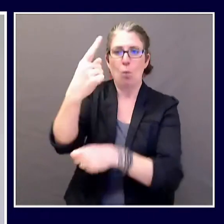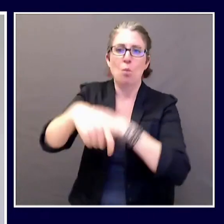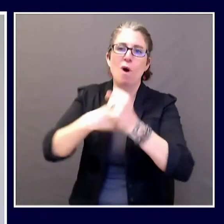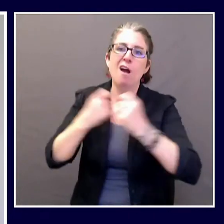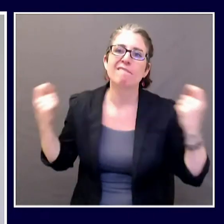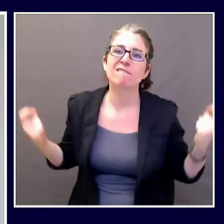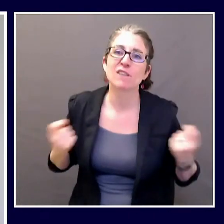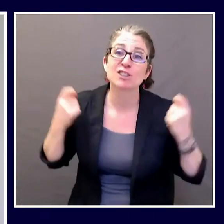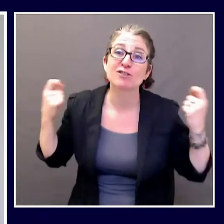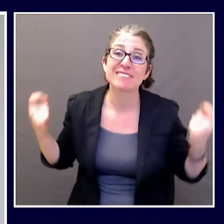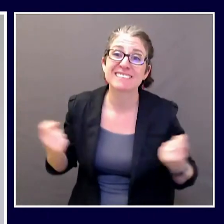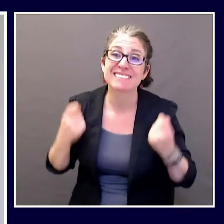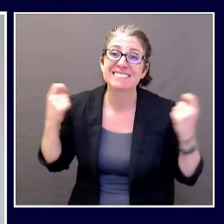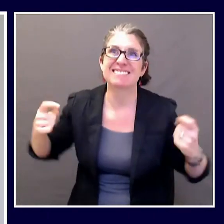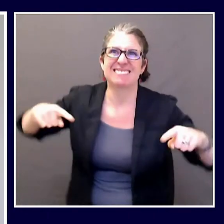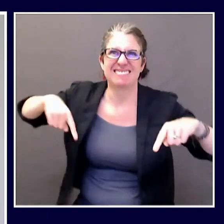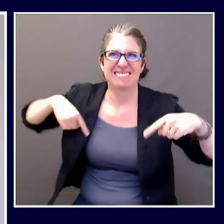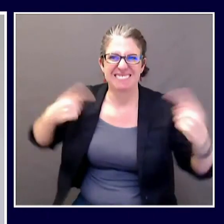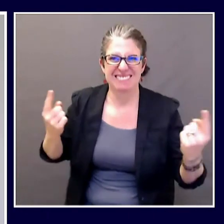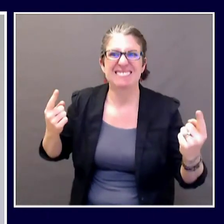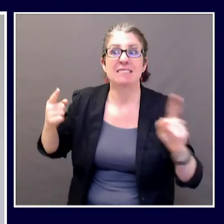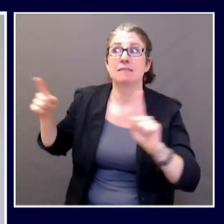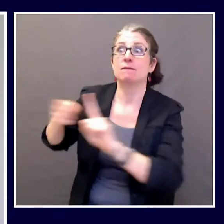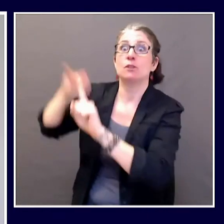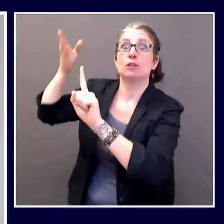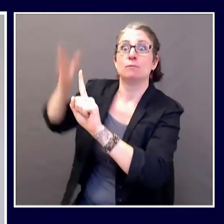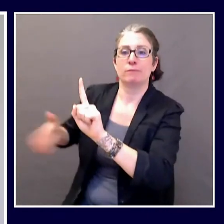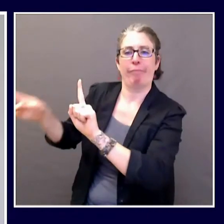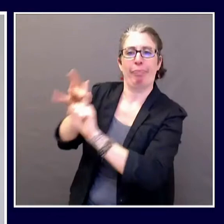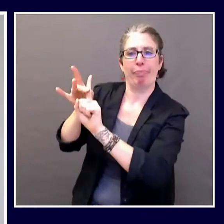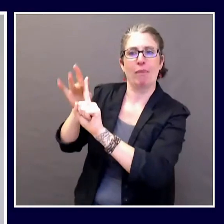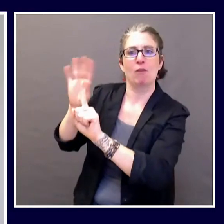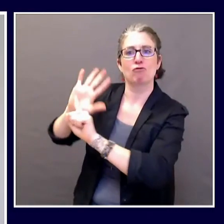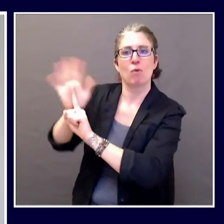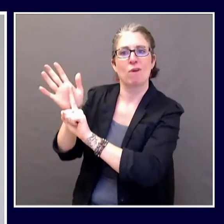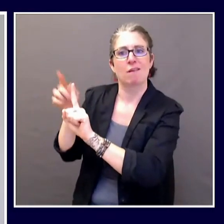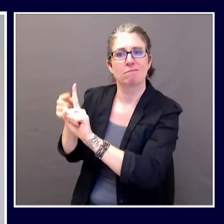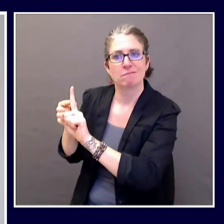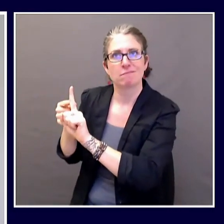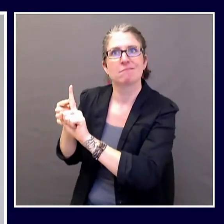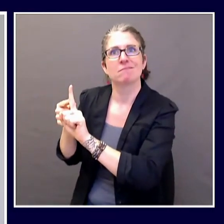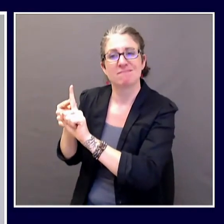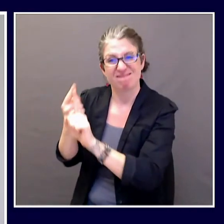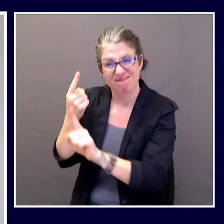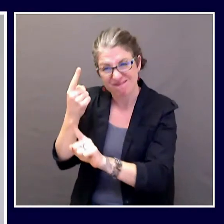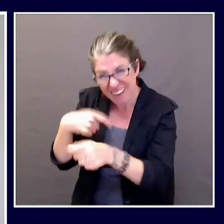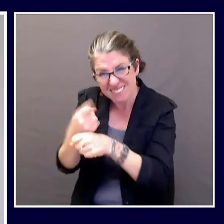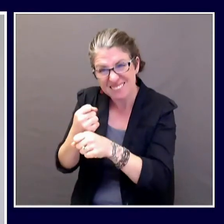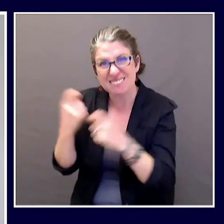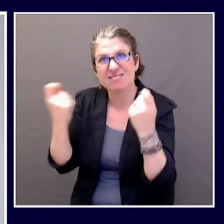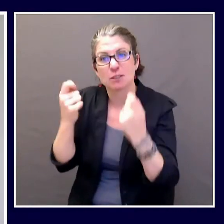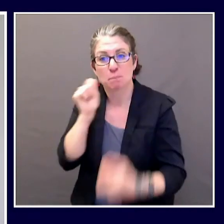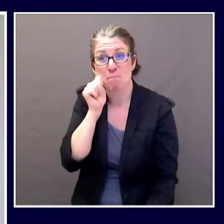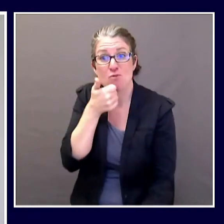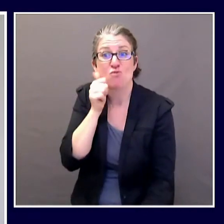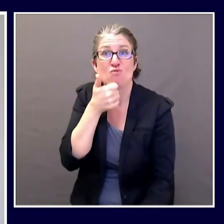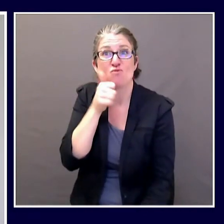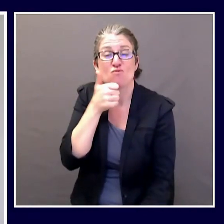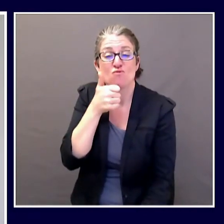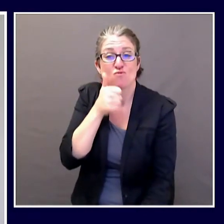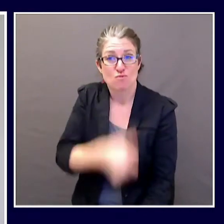1 year since we all began this long day's journey into night. 1 year during which